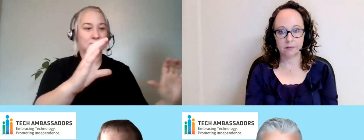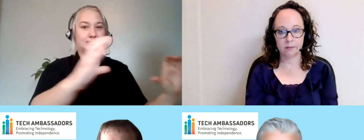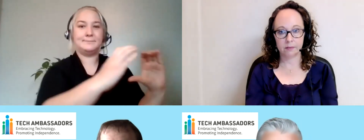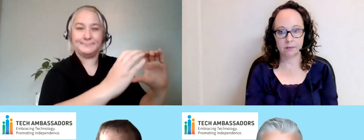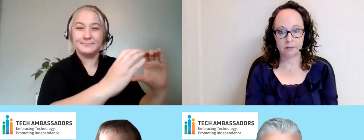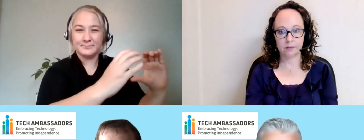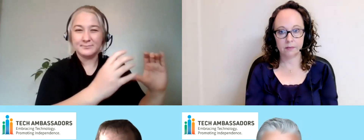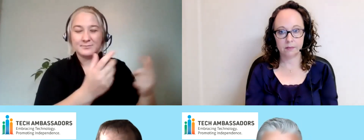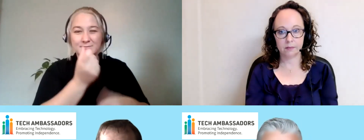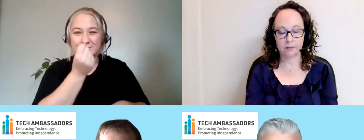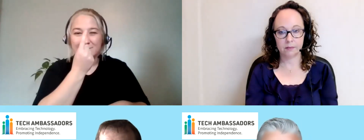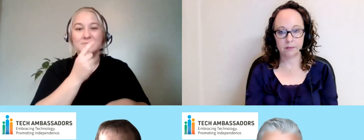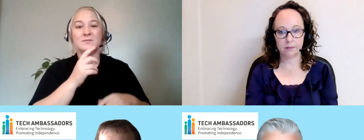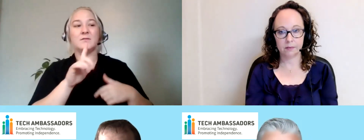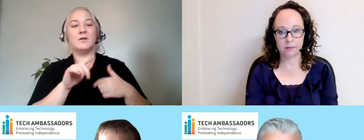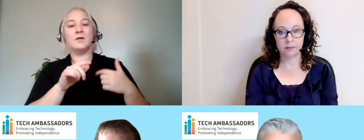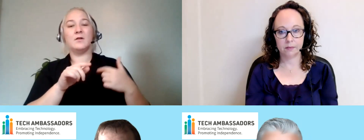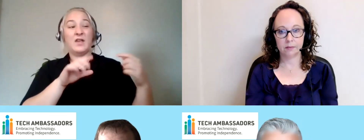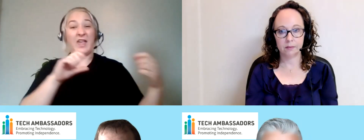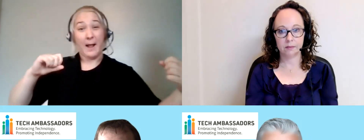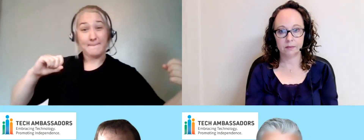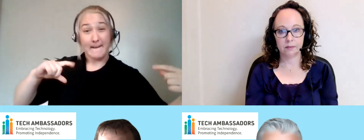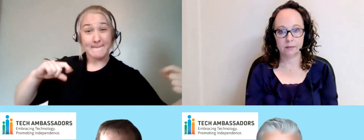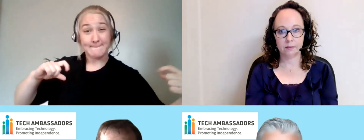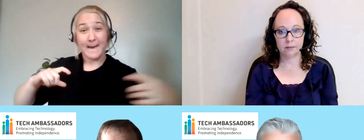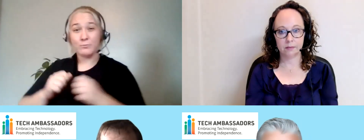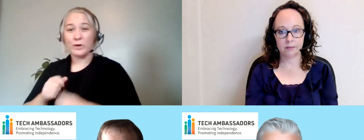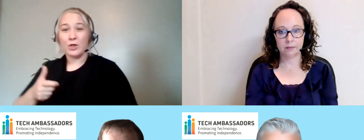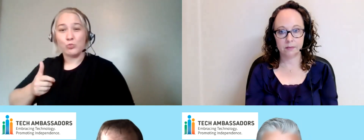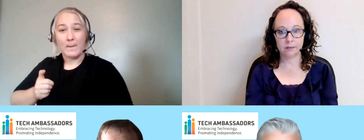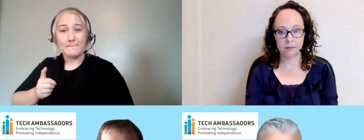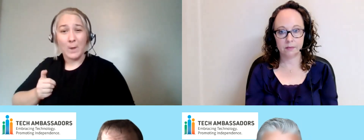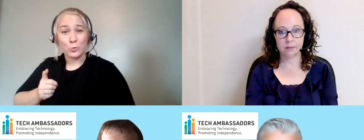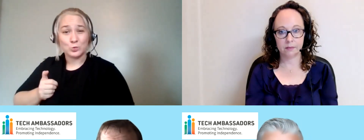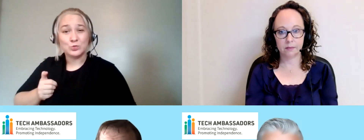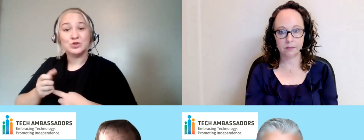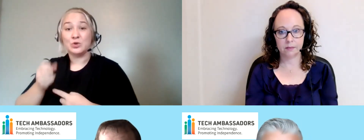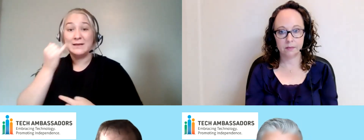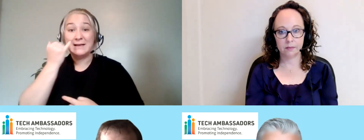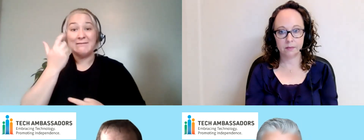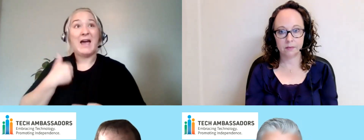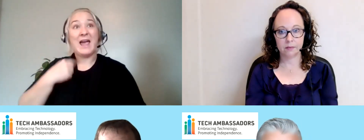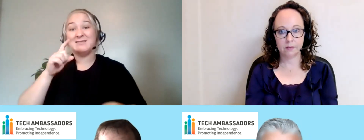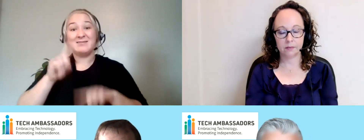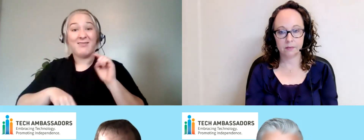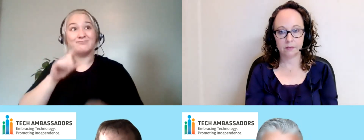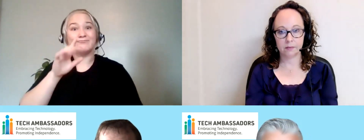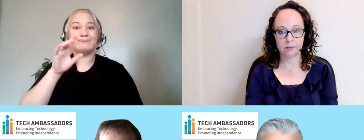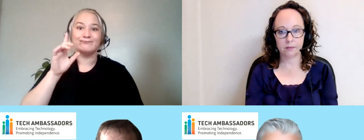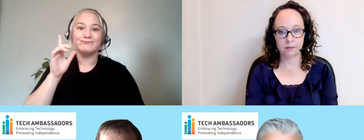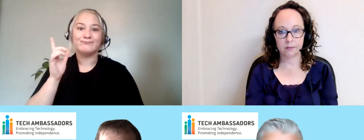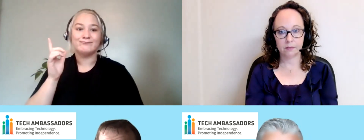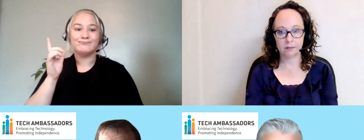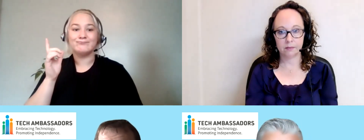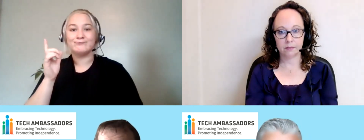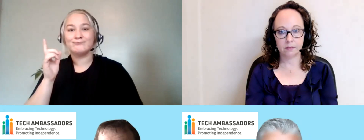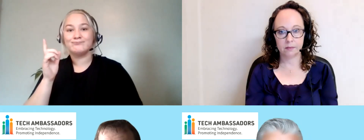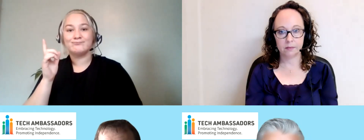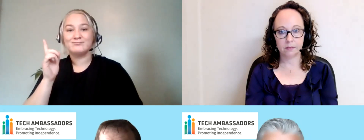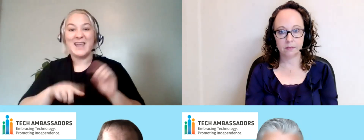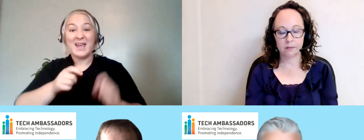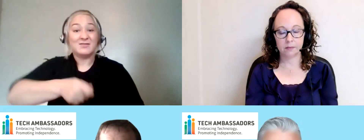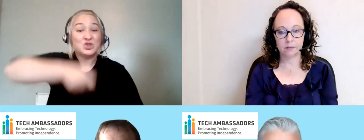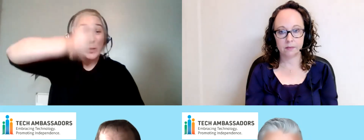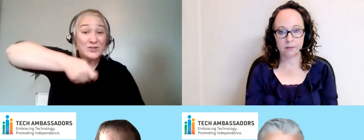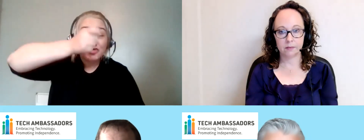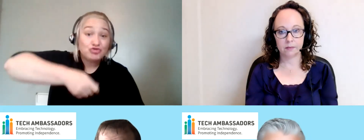can't push a switch, but could push a button,